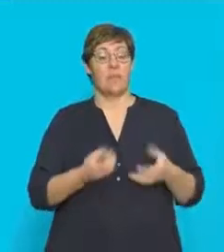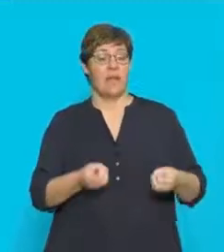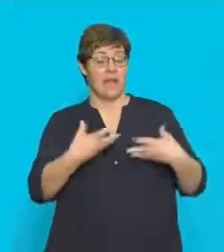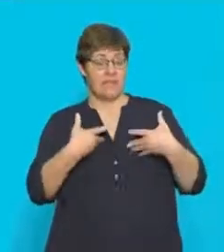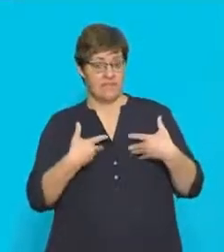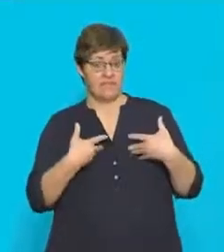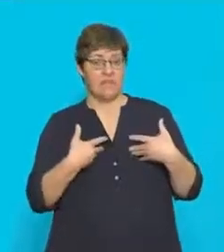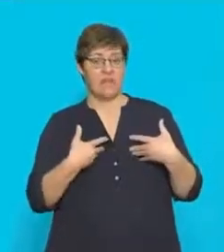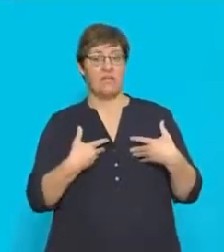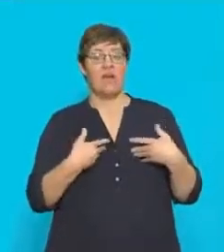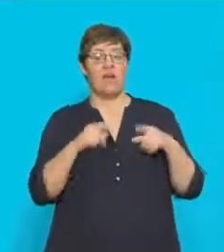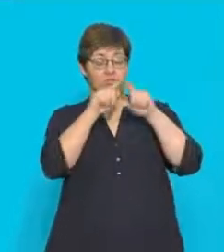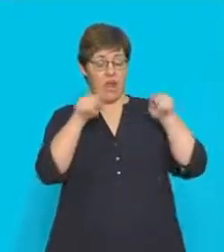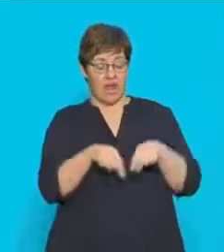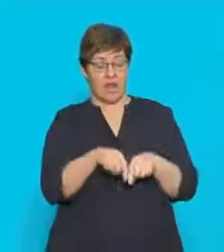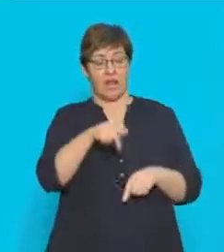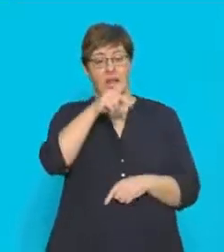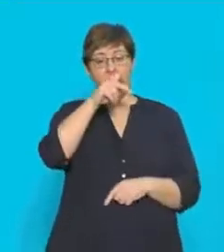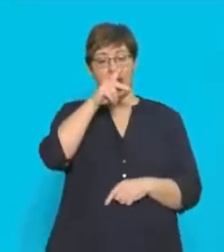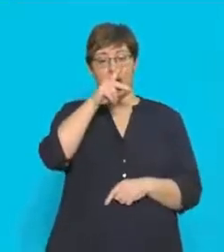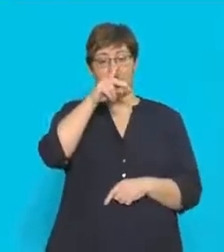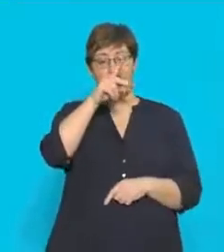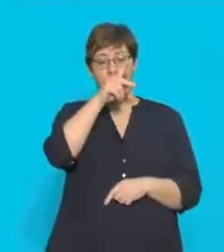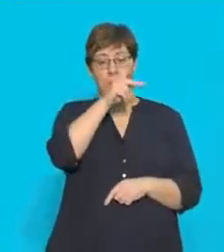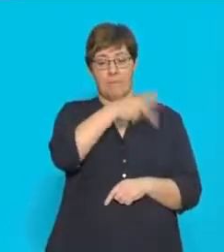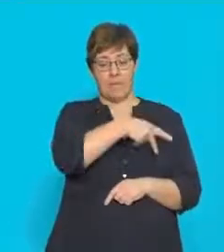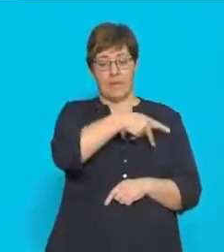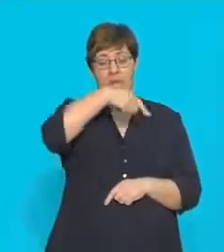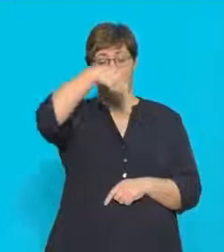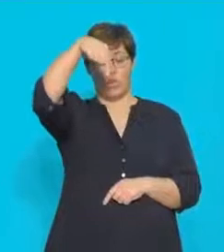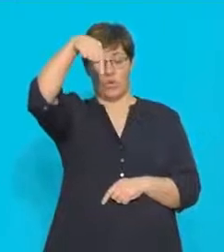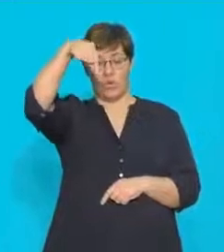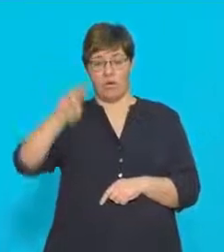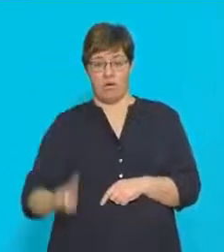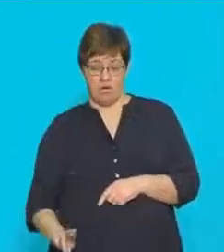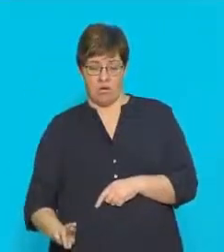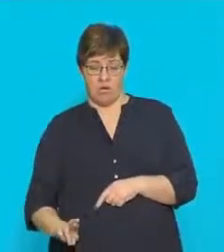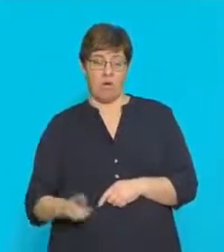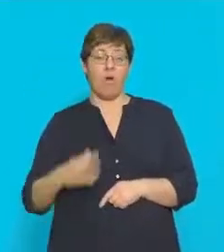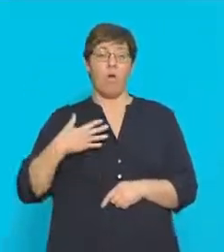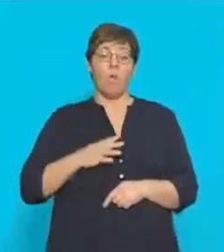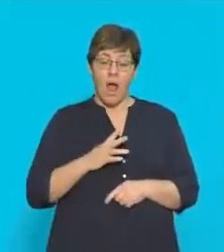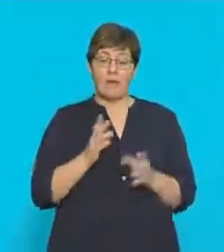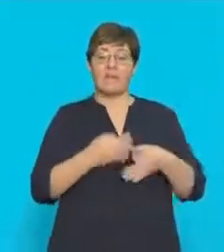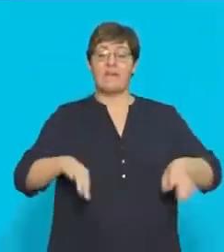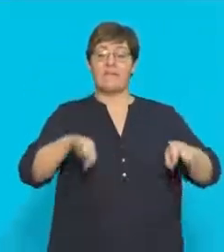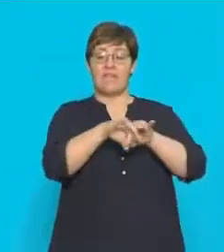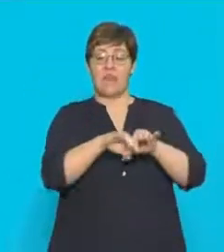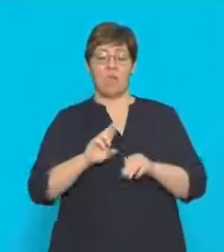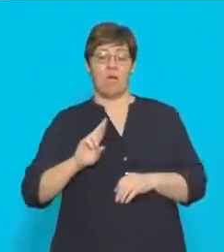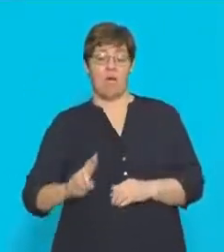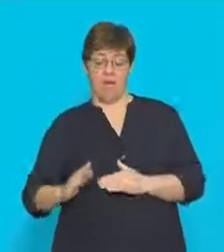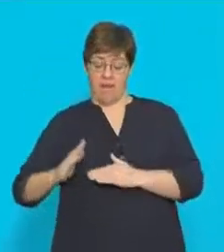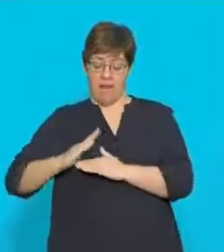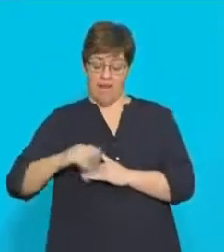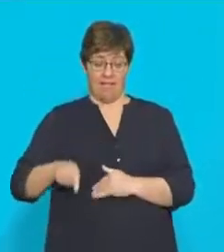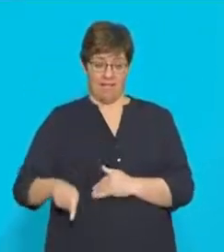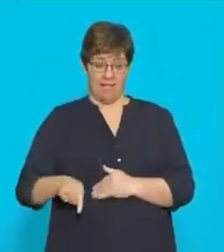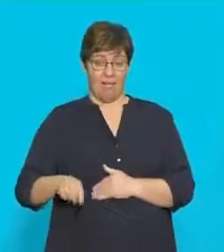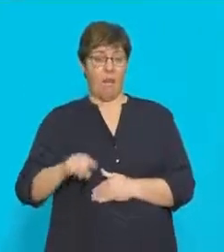Here we're given triangle PQR and they want us to find the value of angle R. So